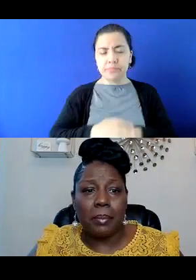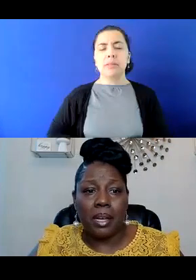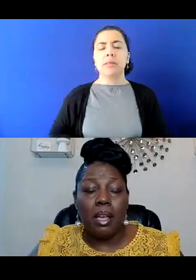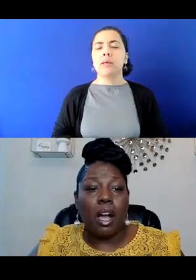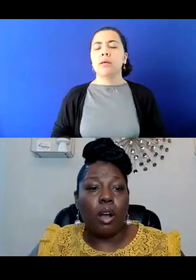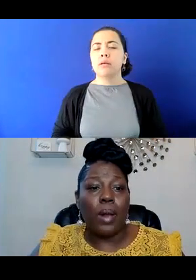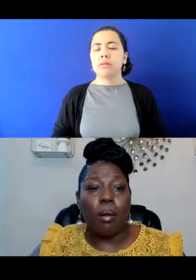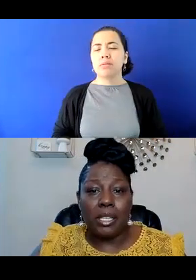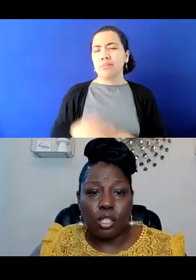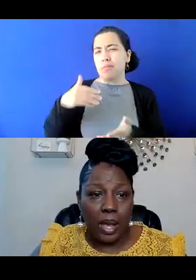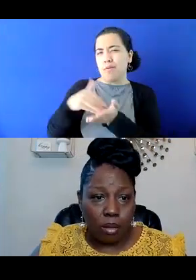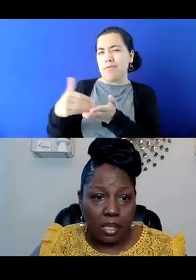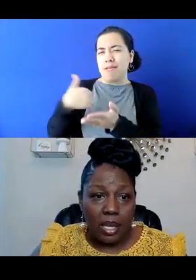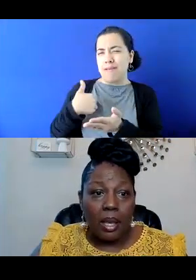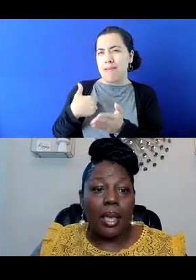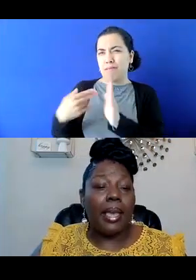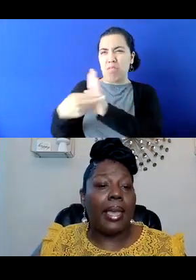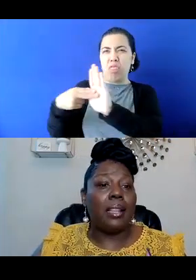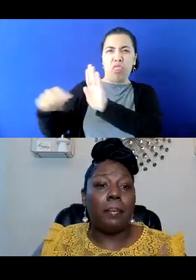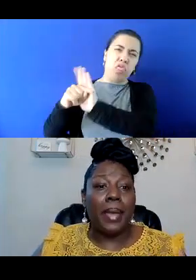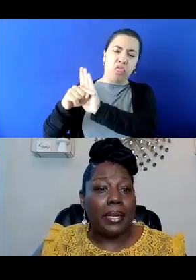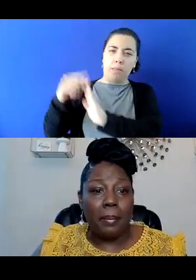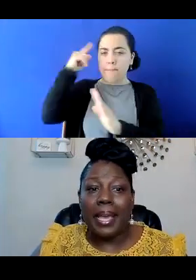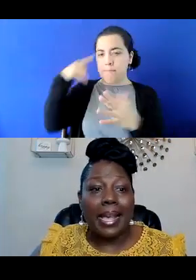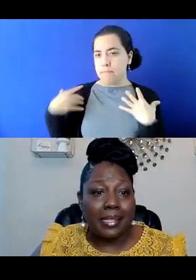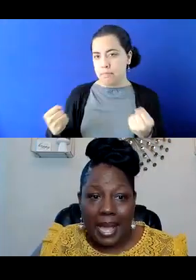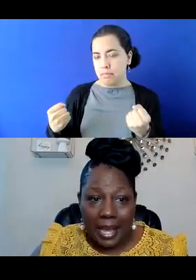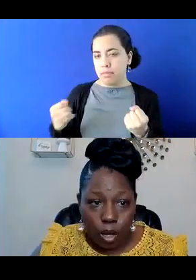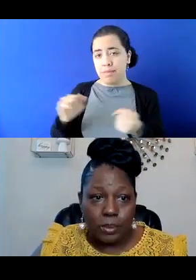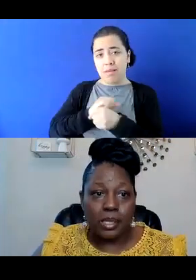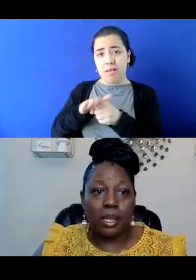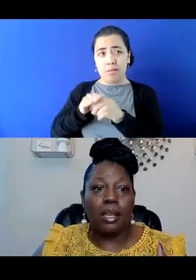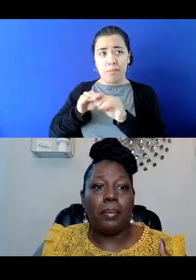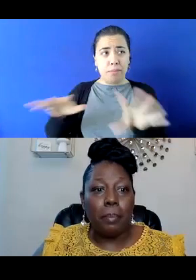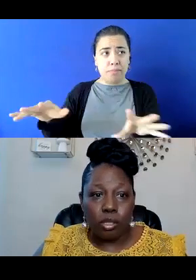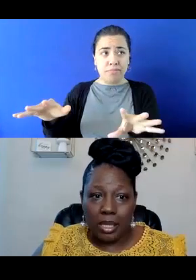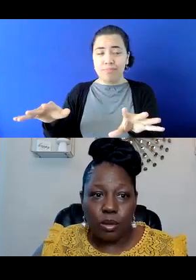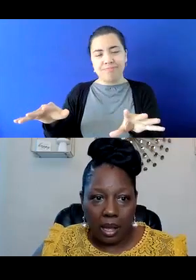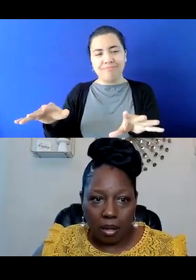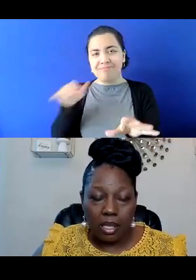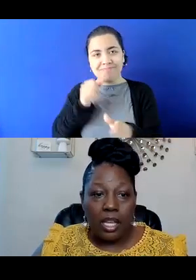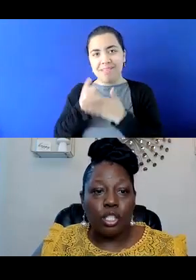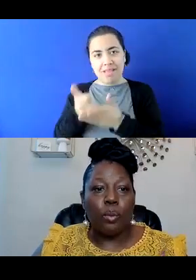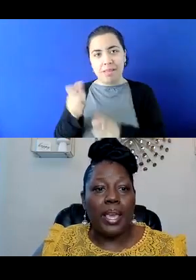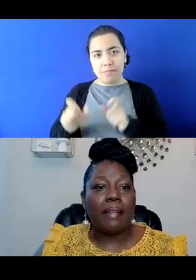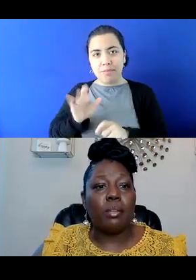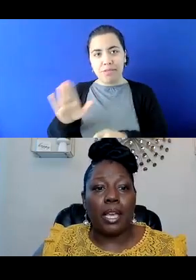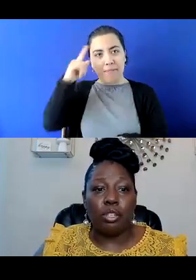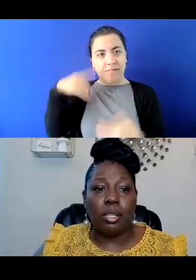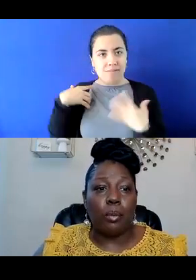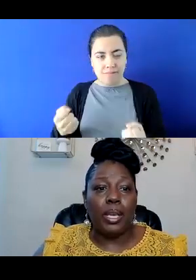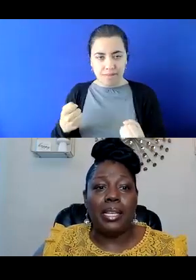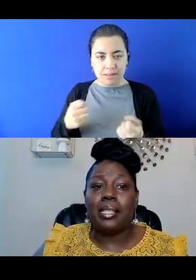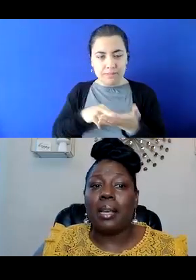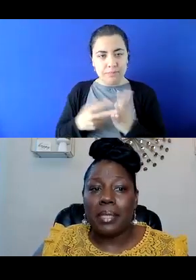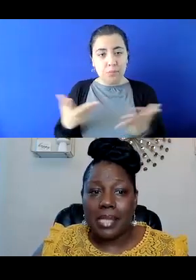of stigma around mental health, and the pandemic has not helped people's mental health. So we have to make